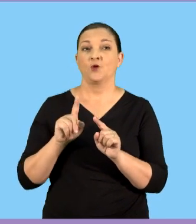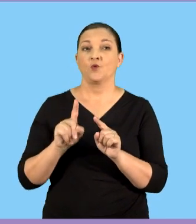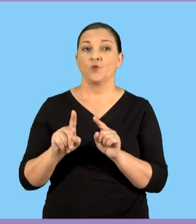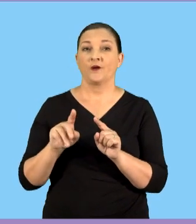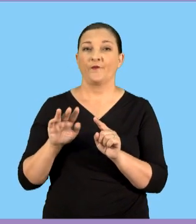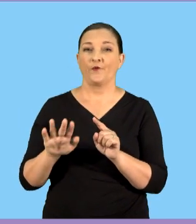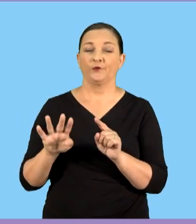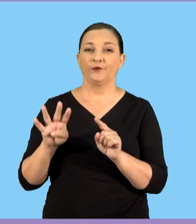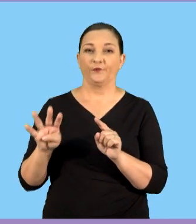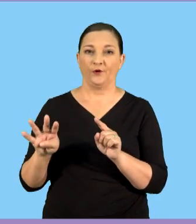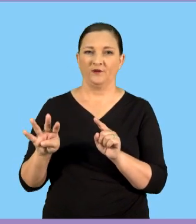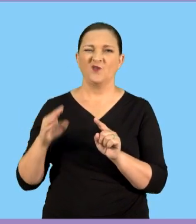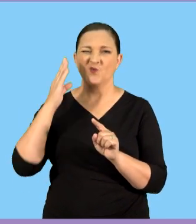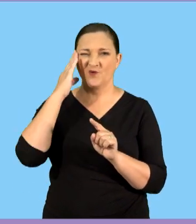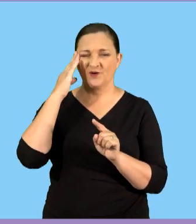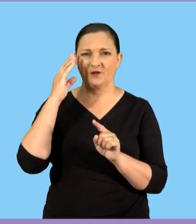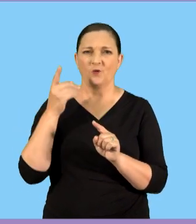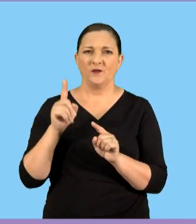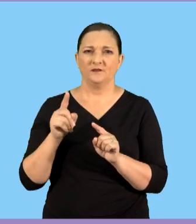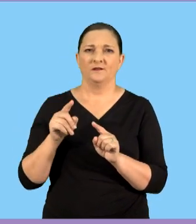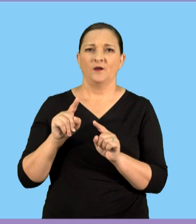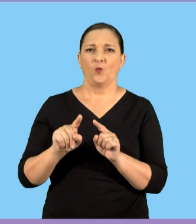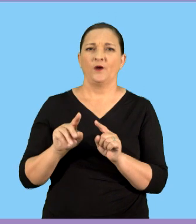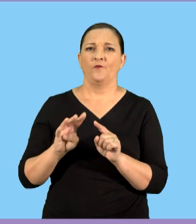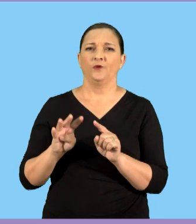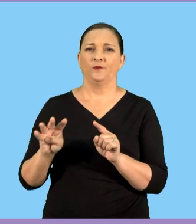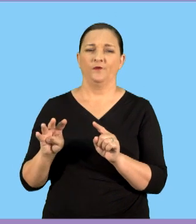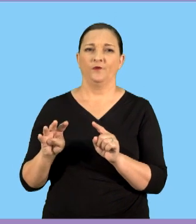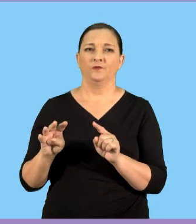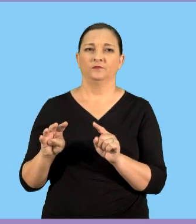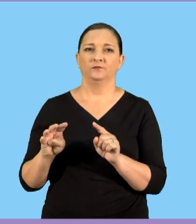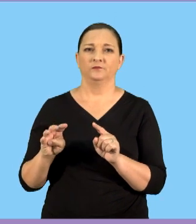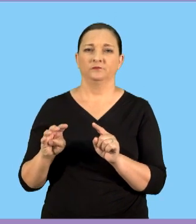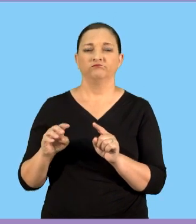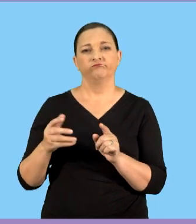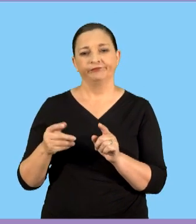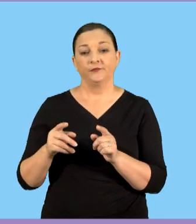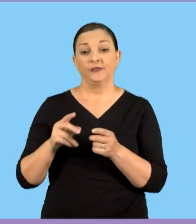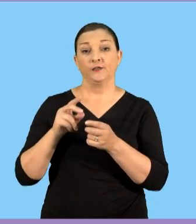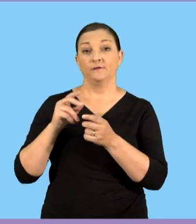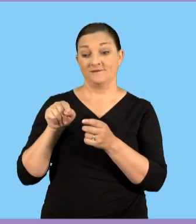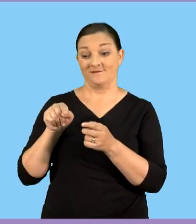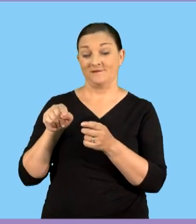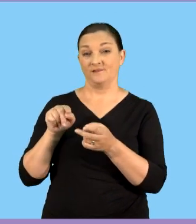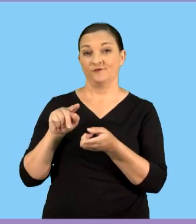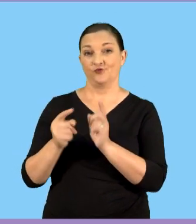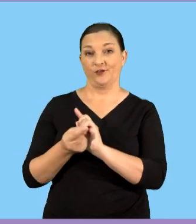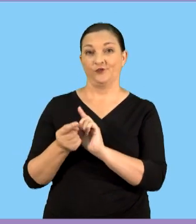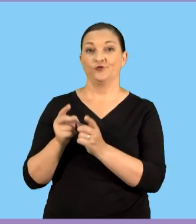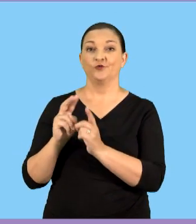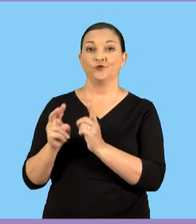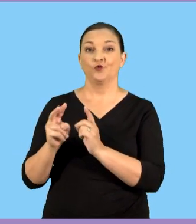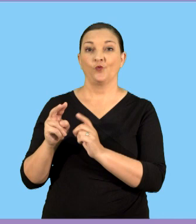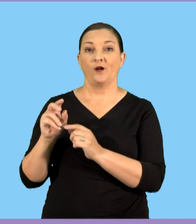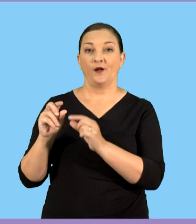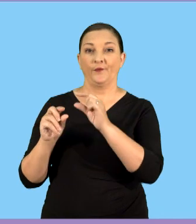have 144. But we know 144 is 12 squared. So that